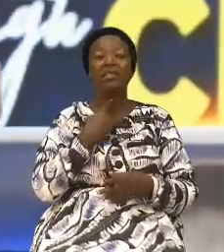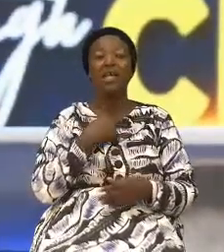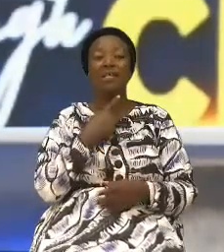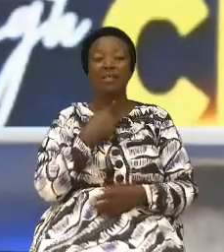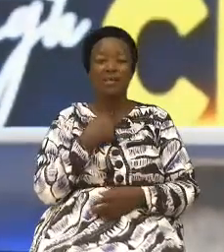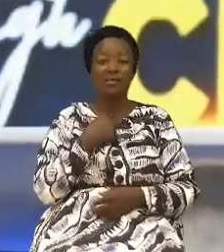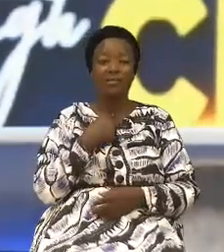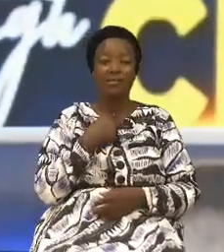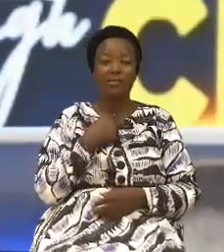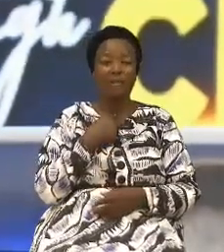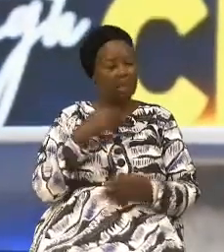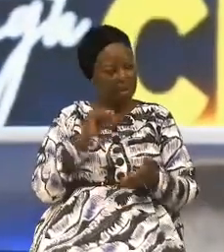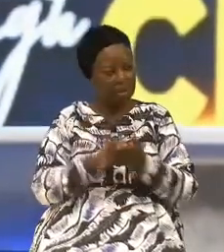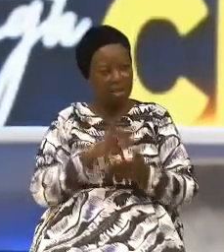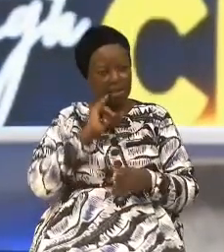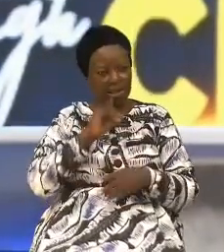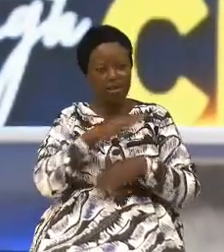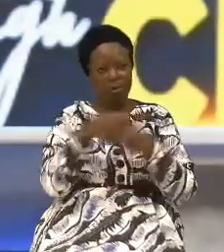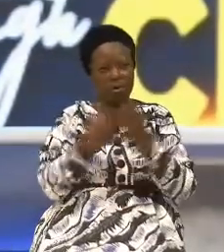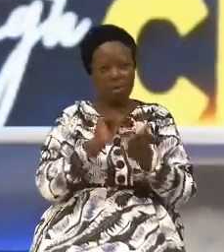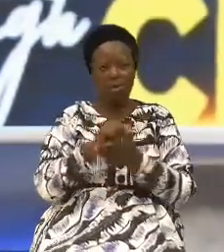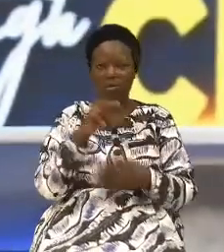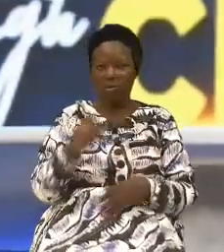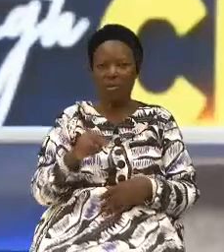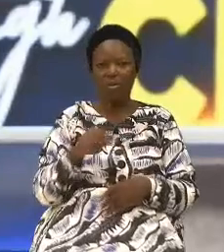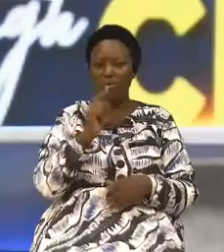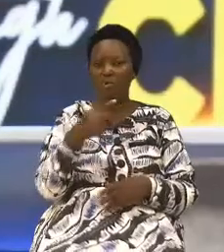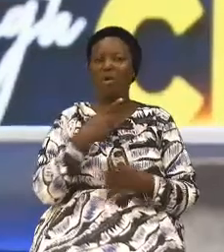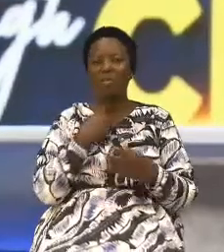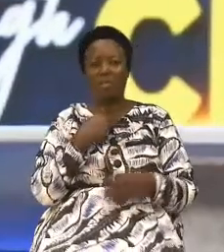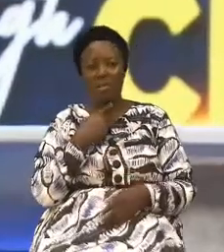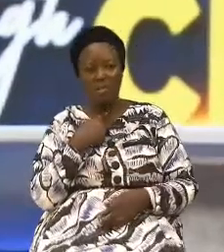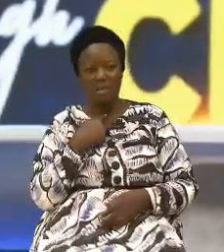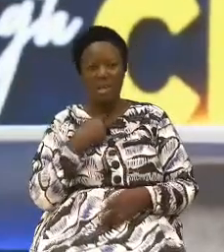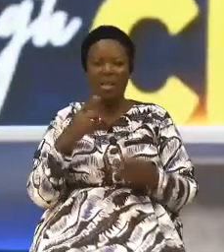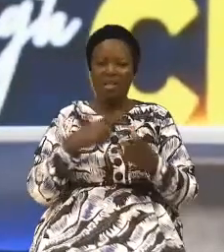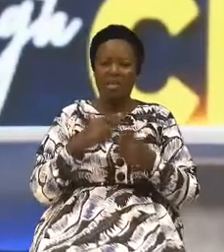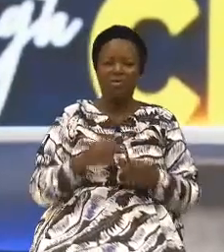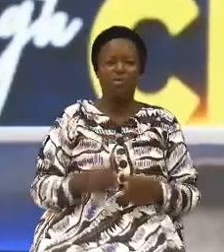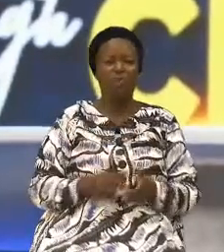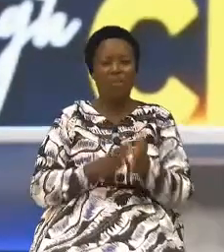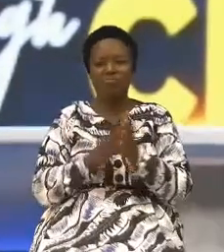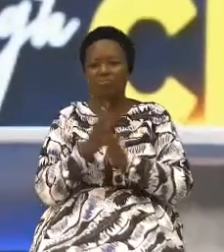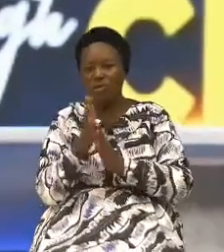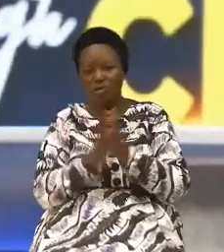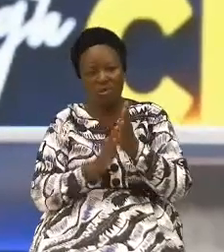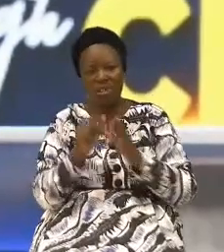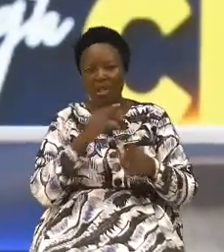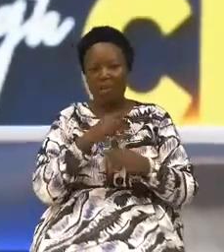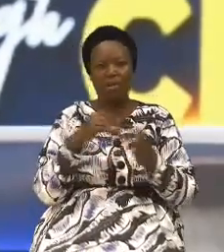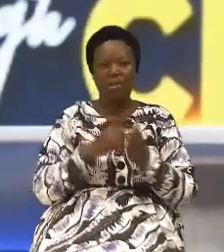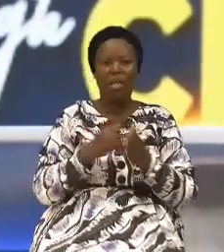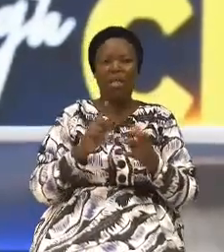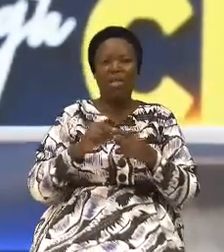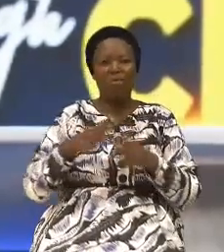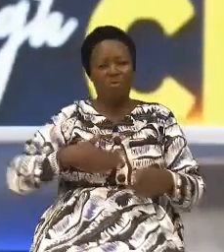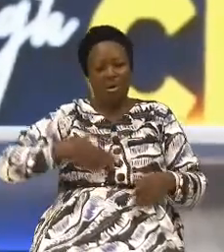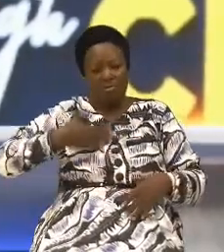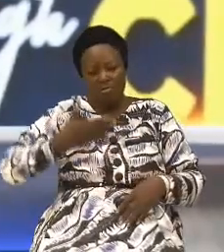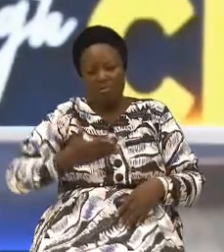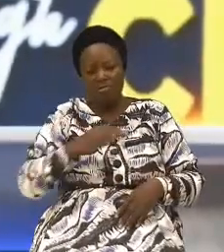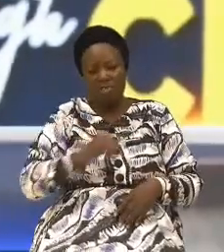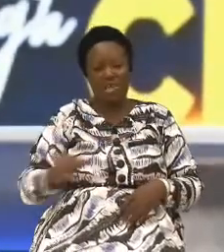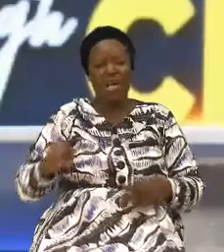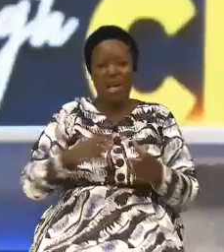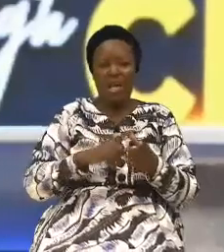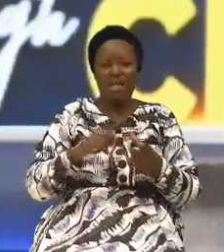You thirst, you're eager, you're passionate. You say, Lord, I want